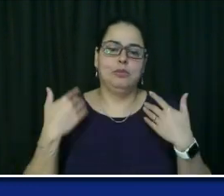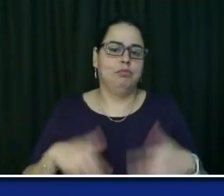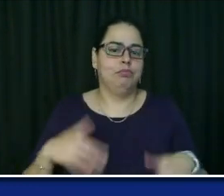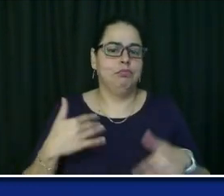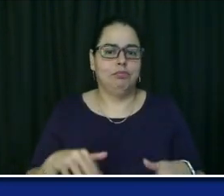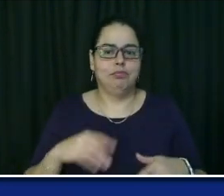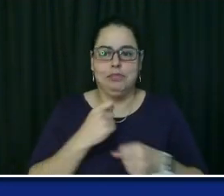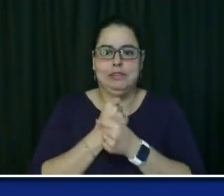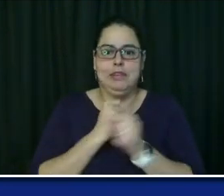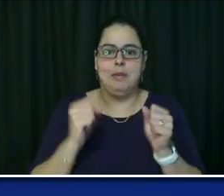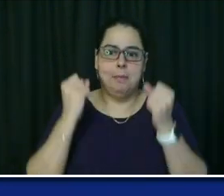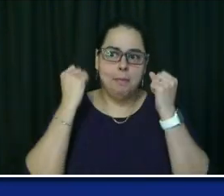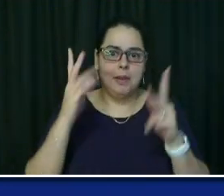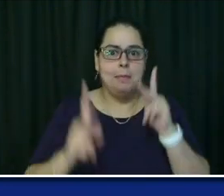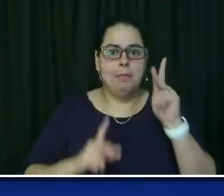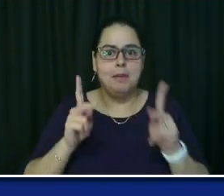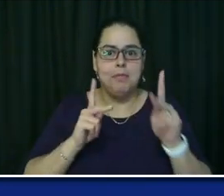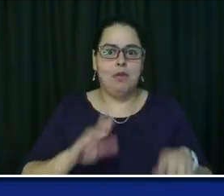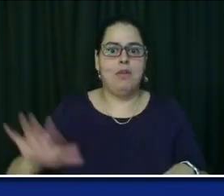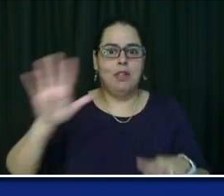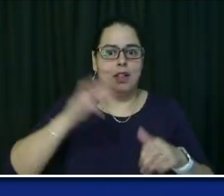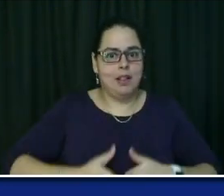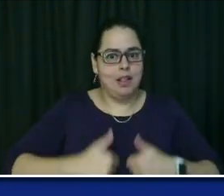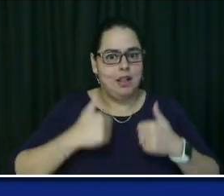so helpful and informative. Thank you for doing that.